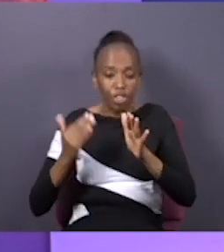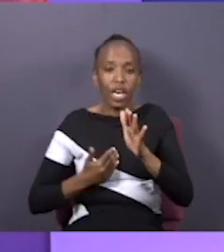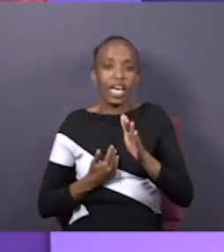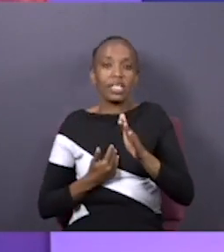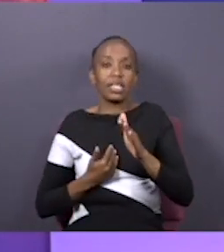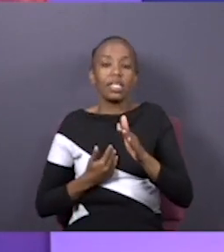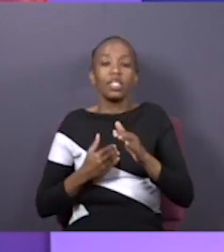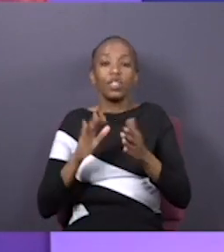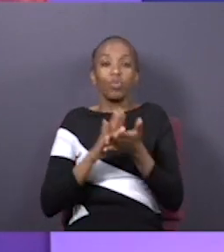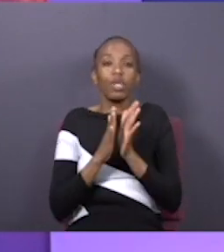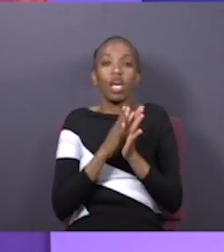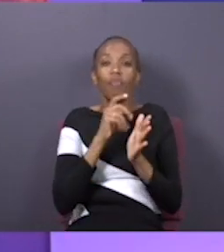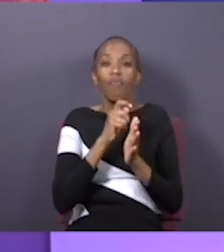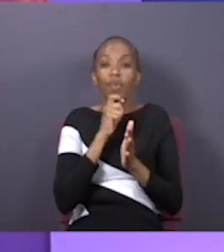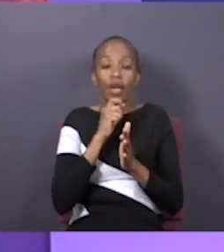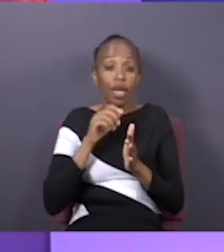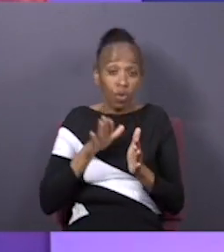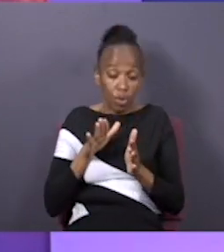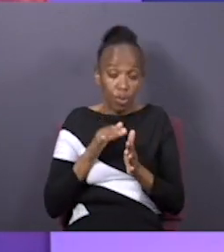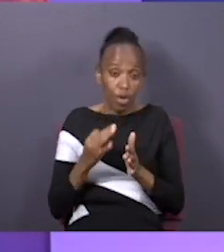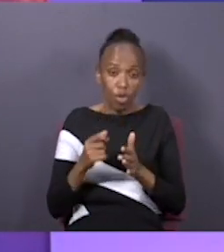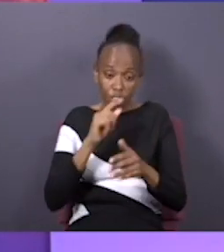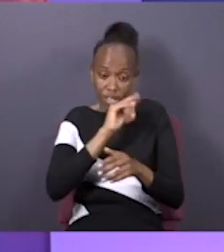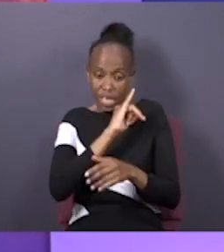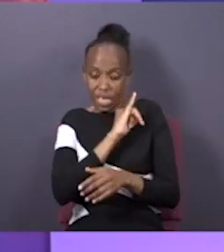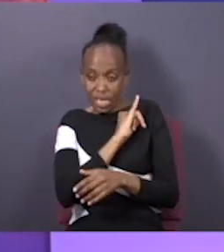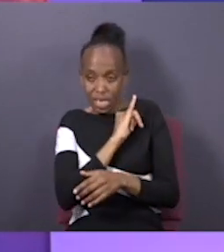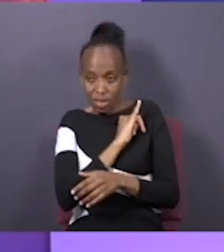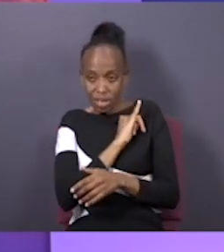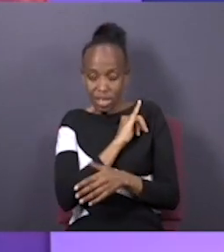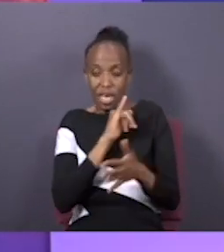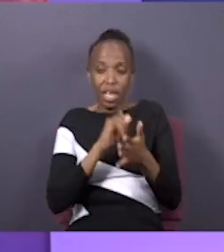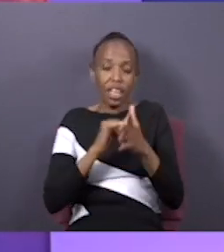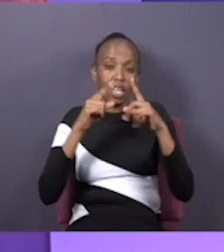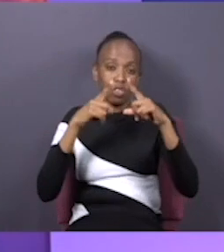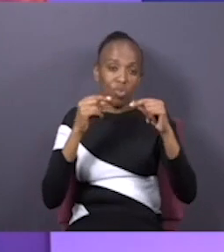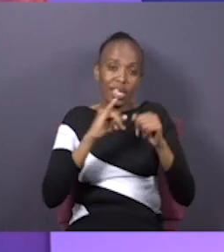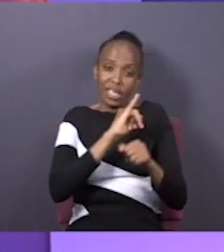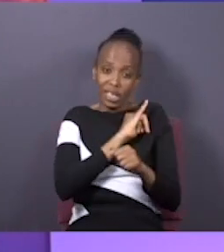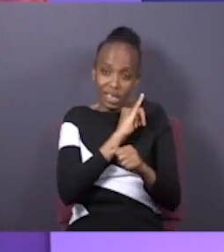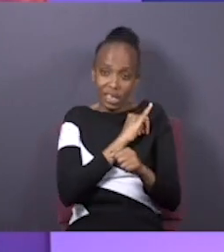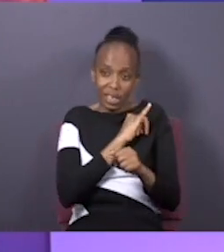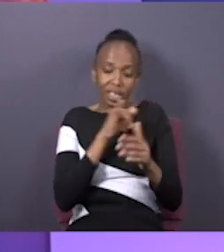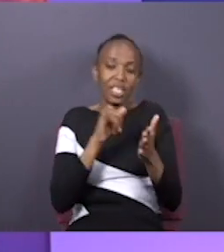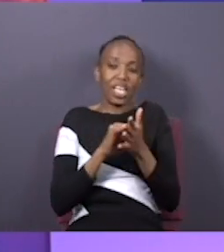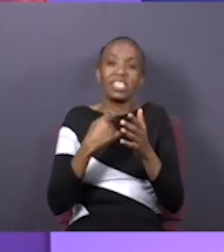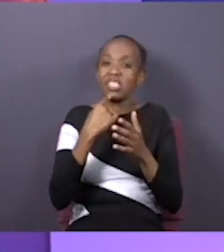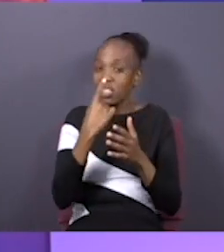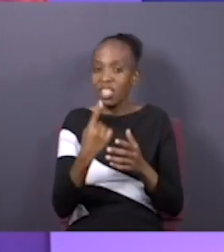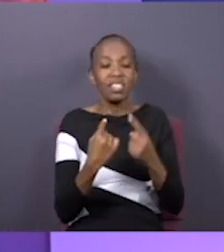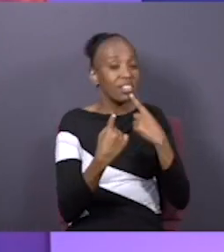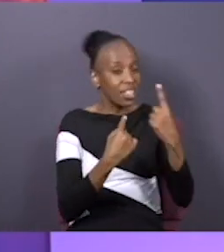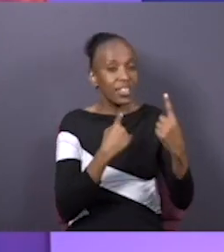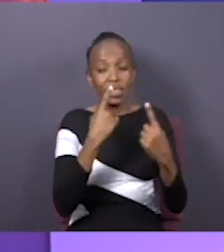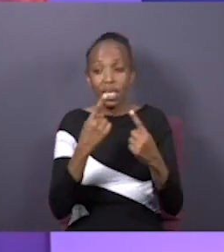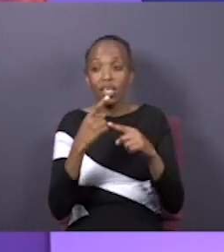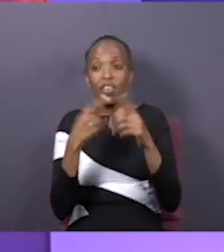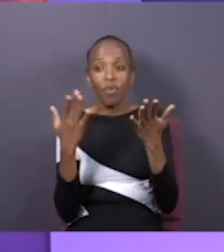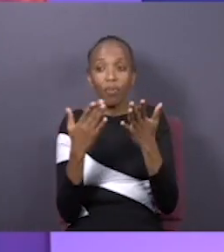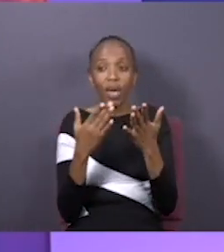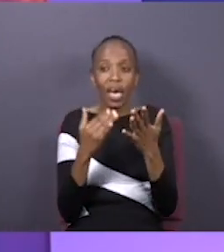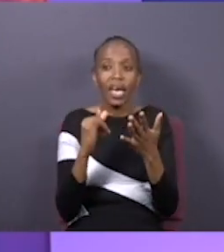us to be men and women of integrity. And that word integrity that is thrown everywhere actually comes